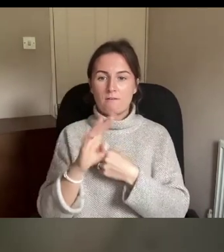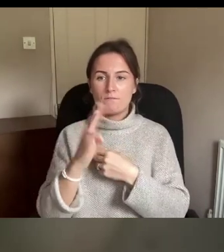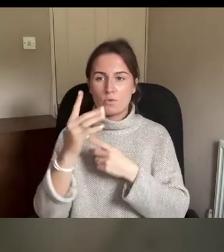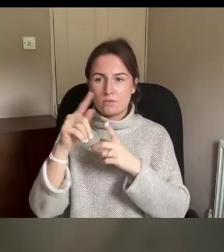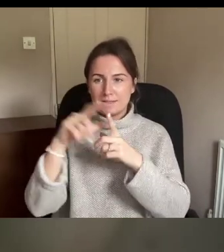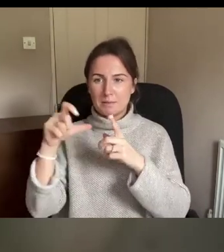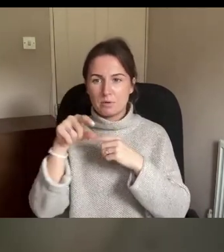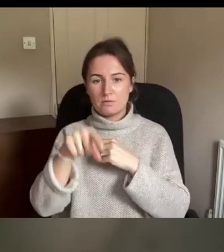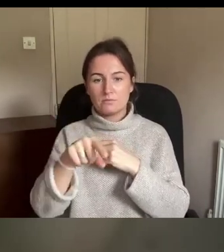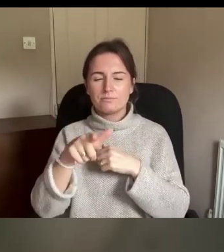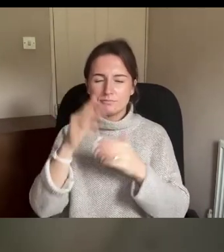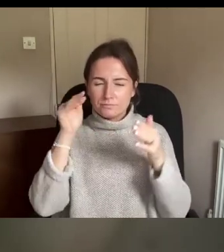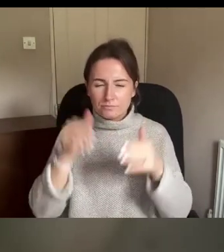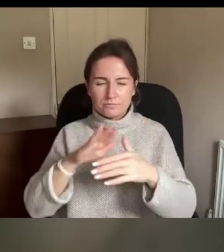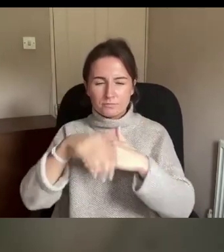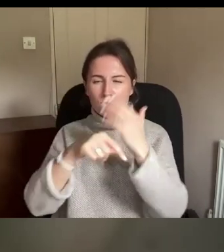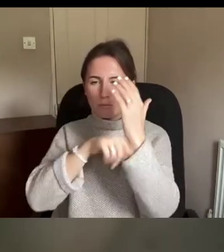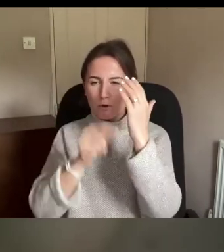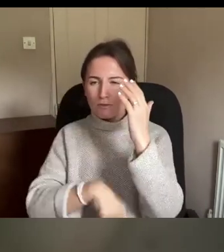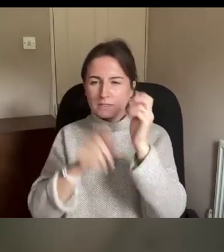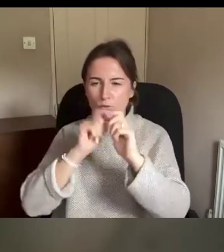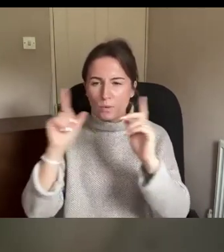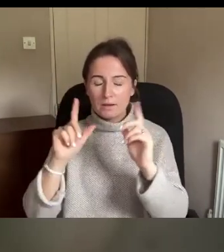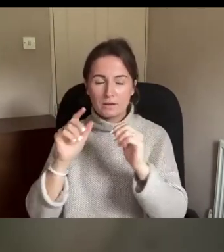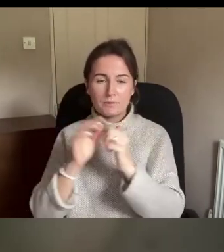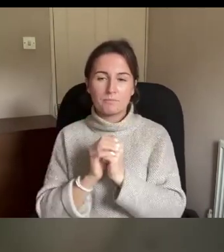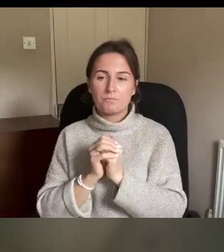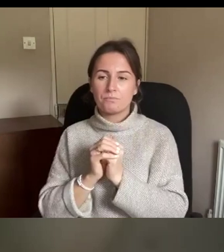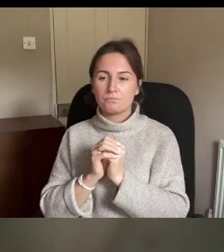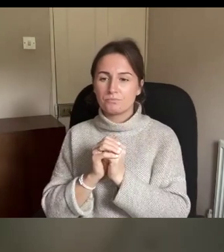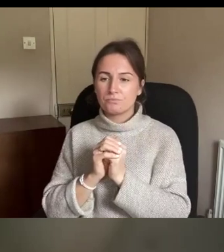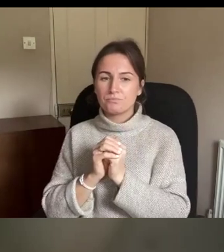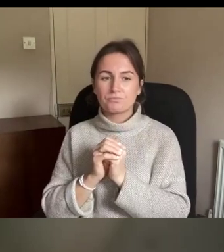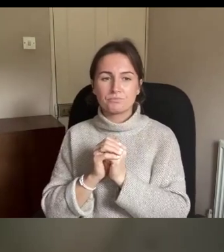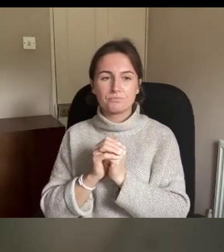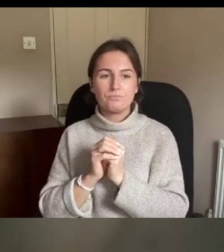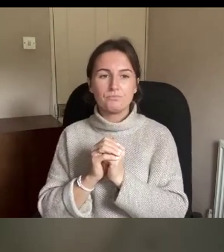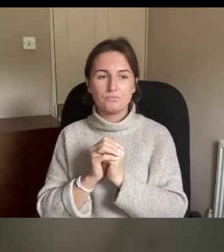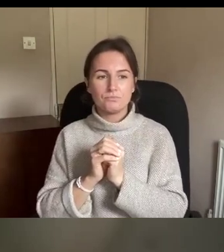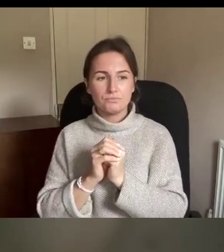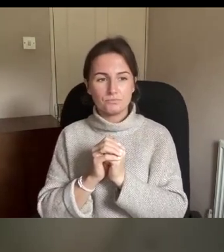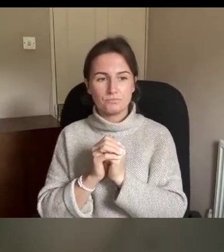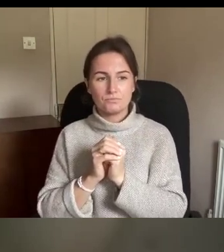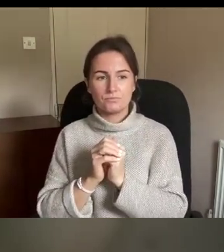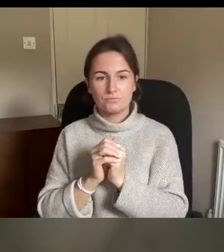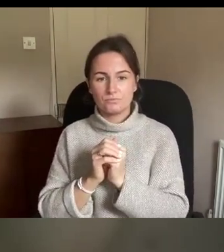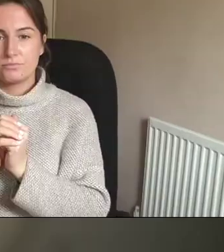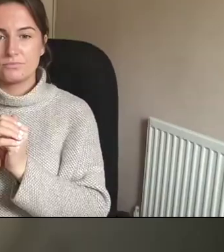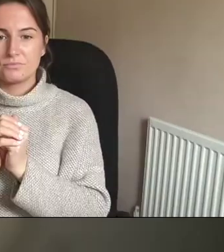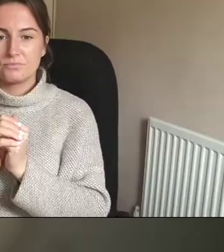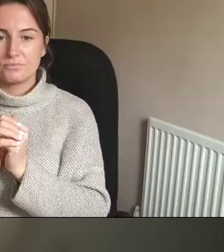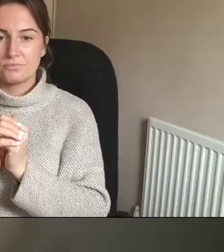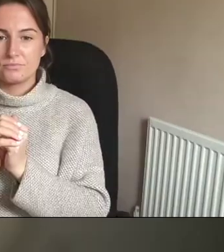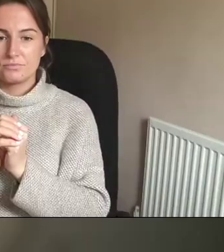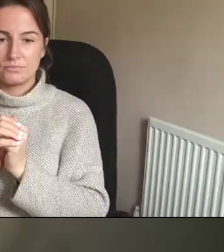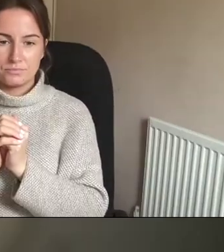Again, focused around poverty awareness. I'll stop sharing that.